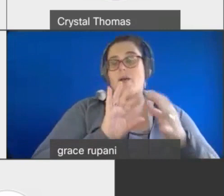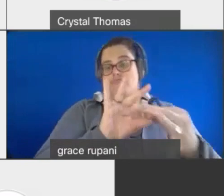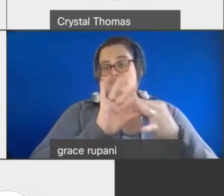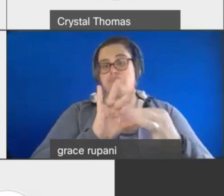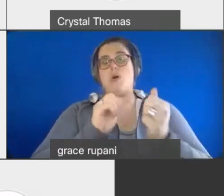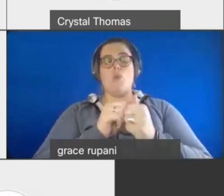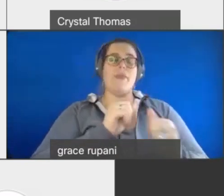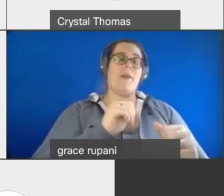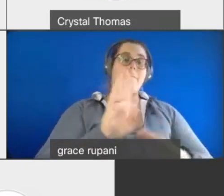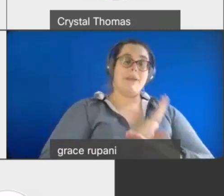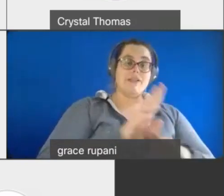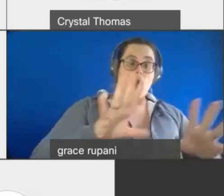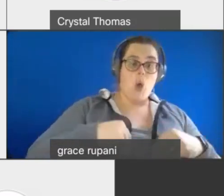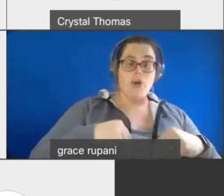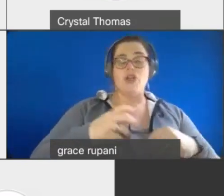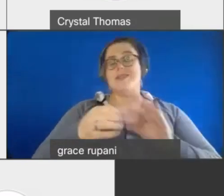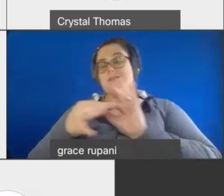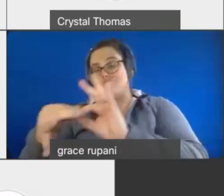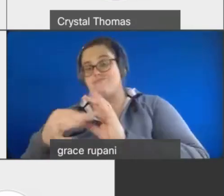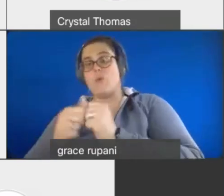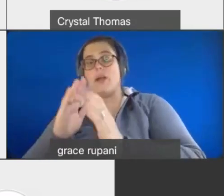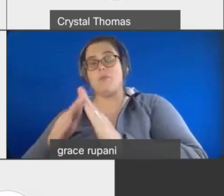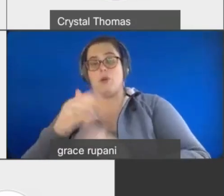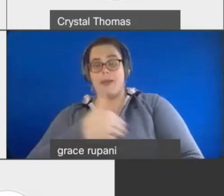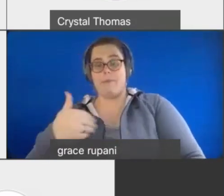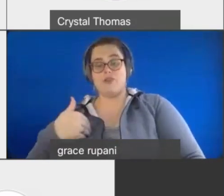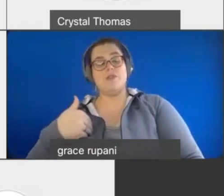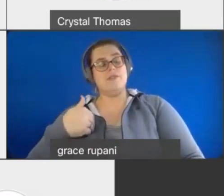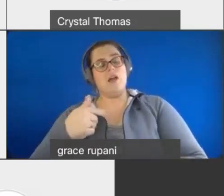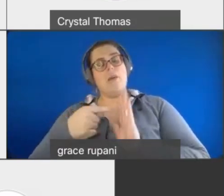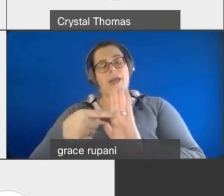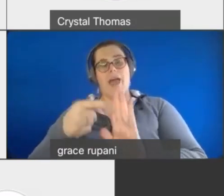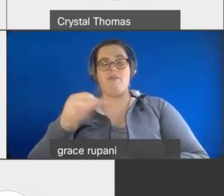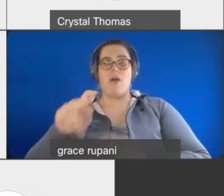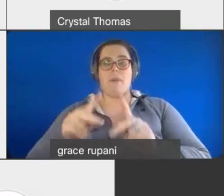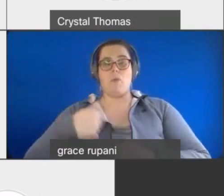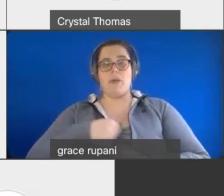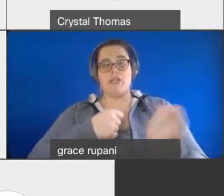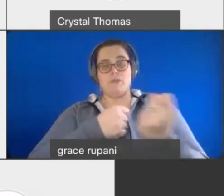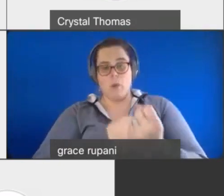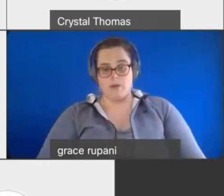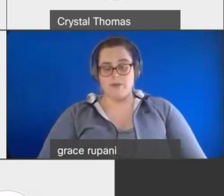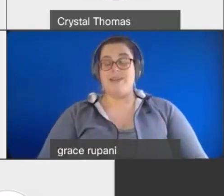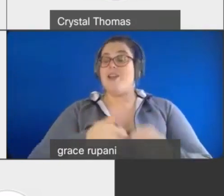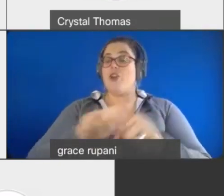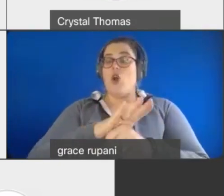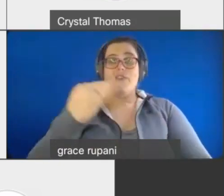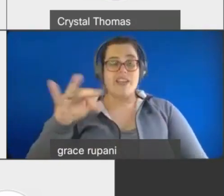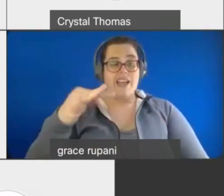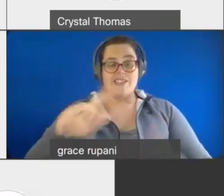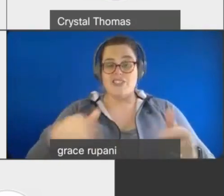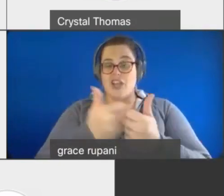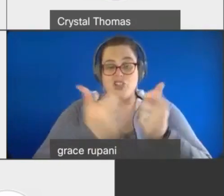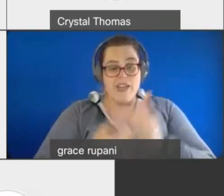owners on behalf of the people that we support. COVID-19 has challenged everyone to think outside of the box. This